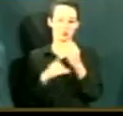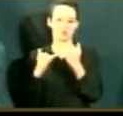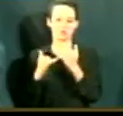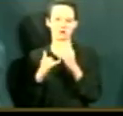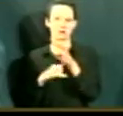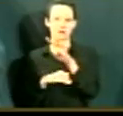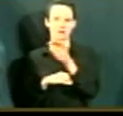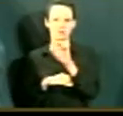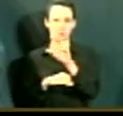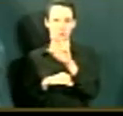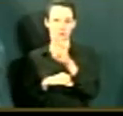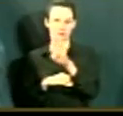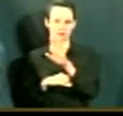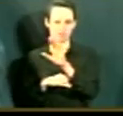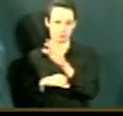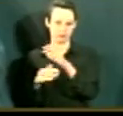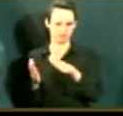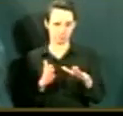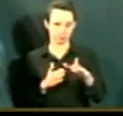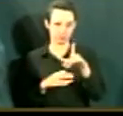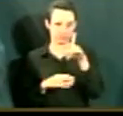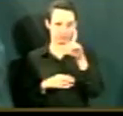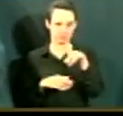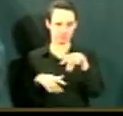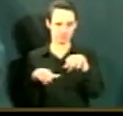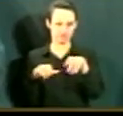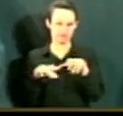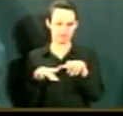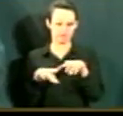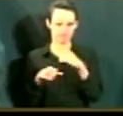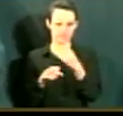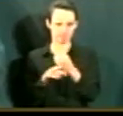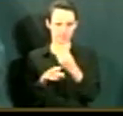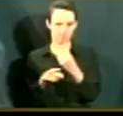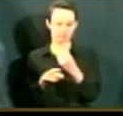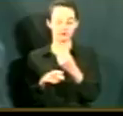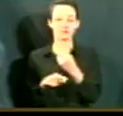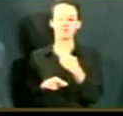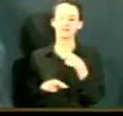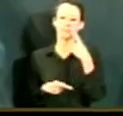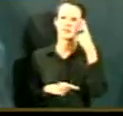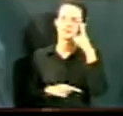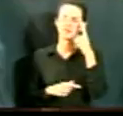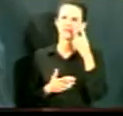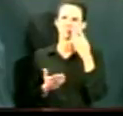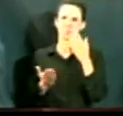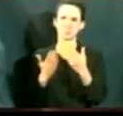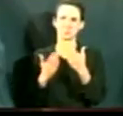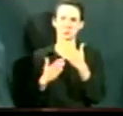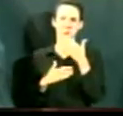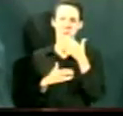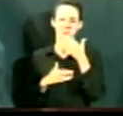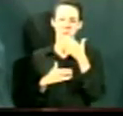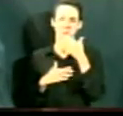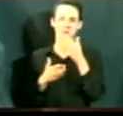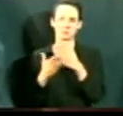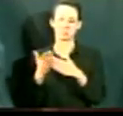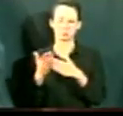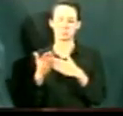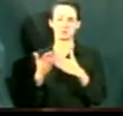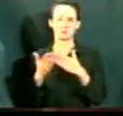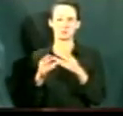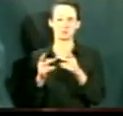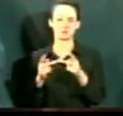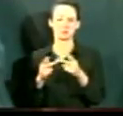403B plans would have to be frozen. Is that accurate? I think that would probably be the best way, so we could start with a clean slate and